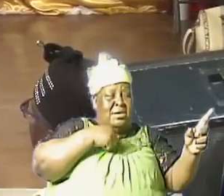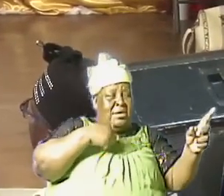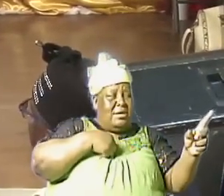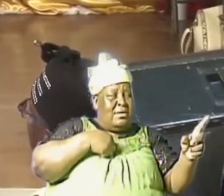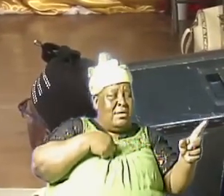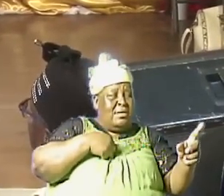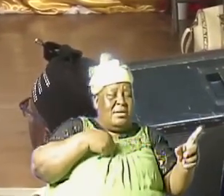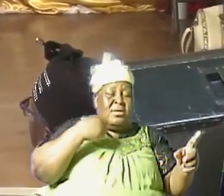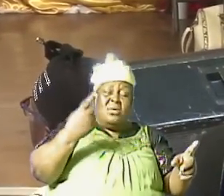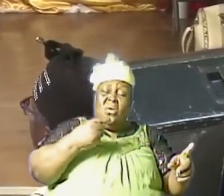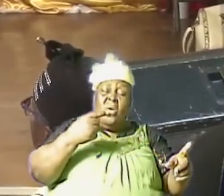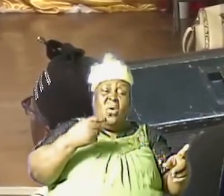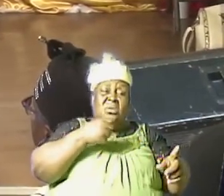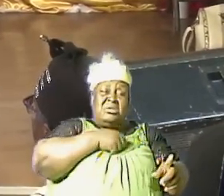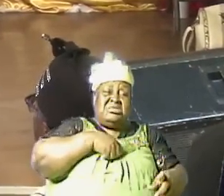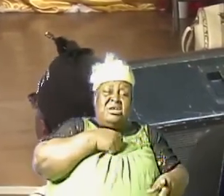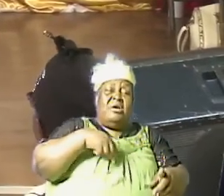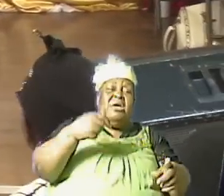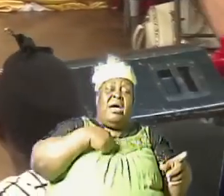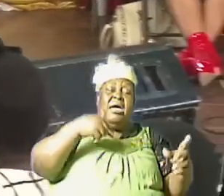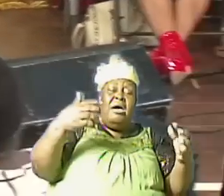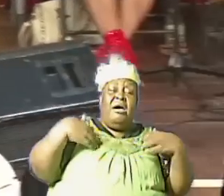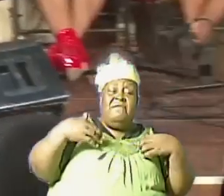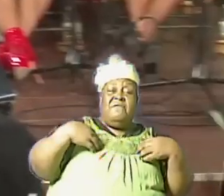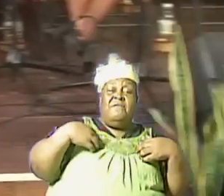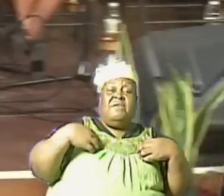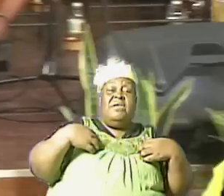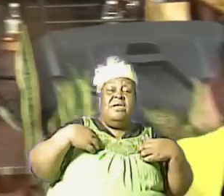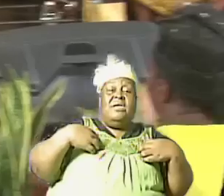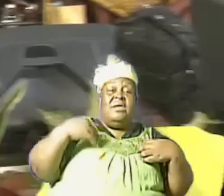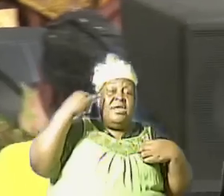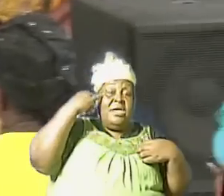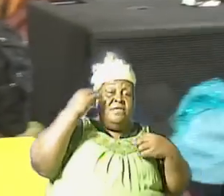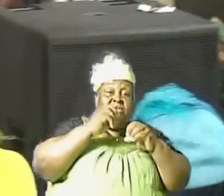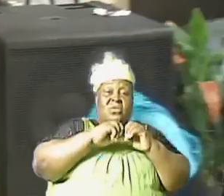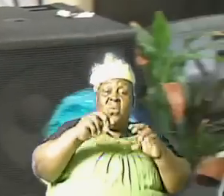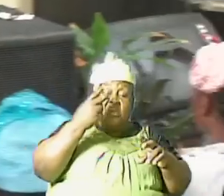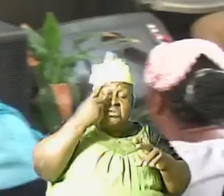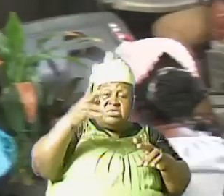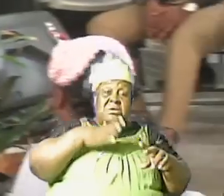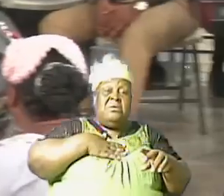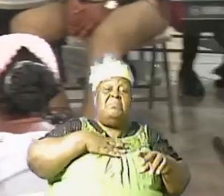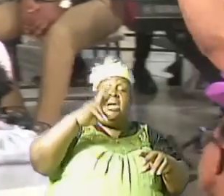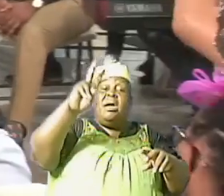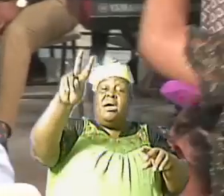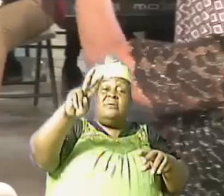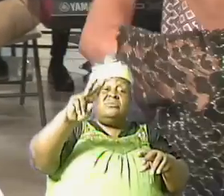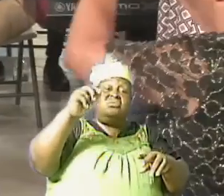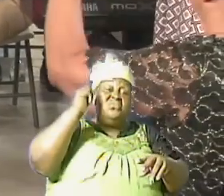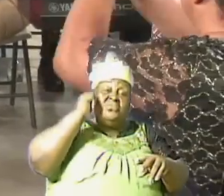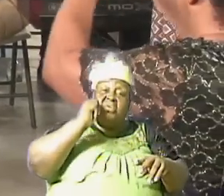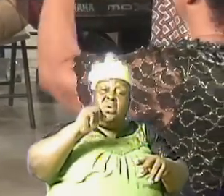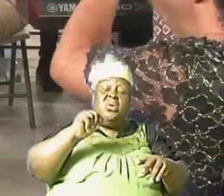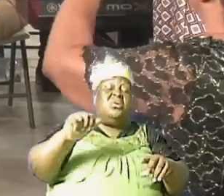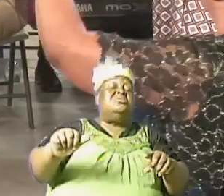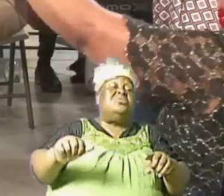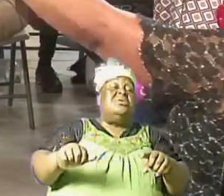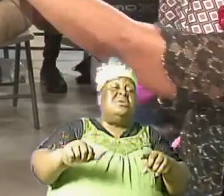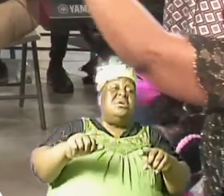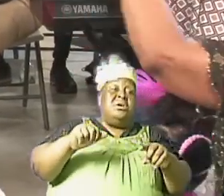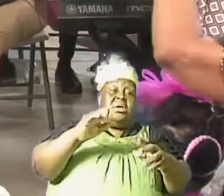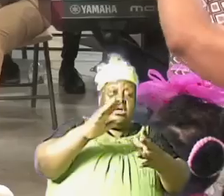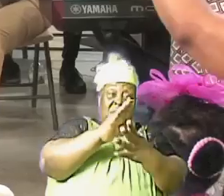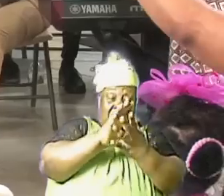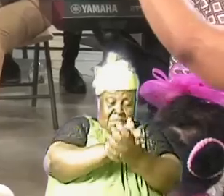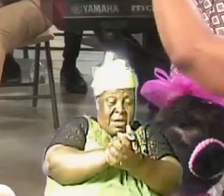the only regret I would have is that I don't see my two girls walking down the